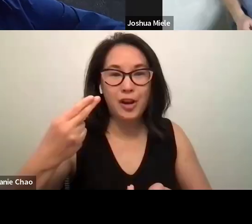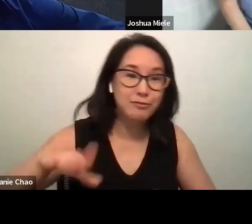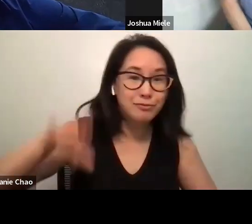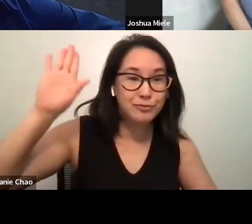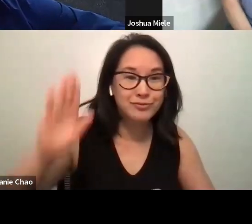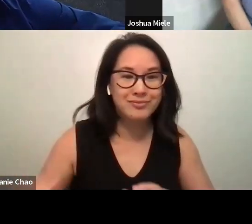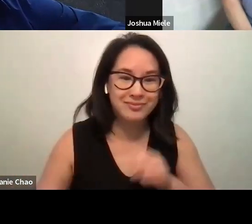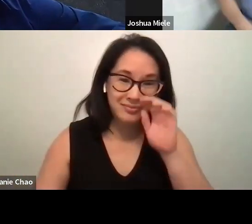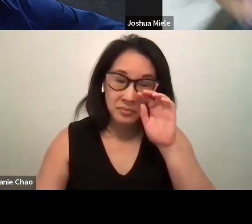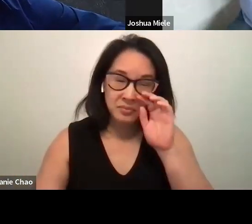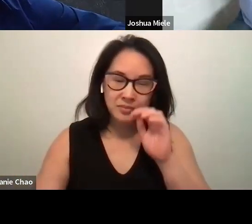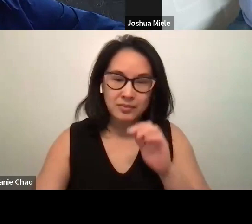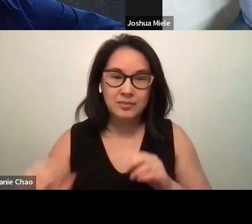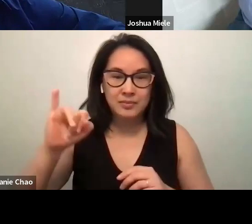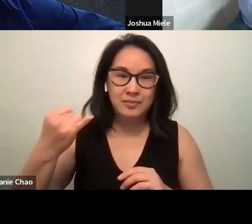Oh, Josh, you're muted.